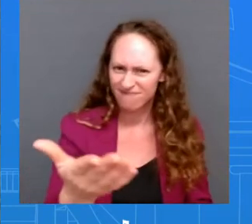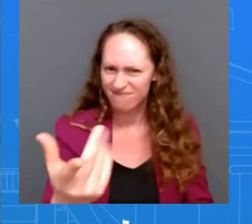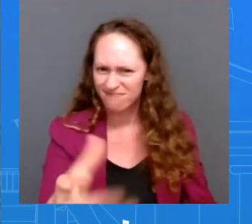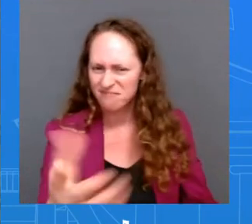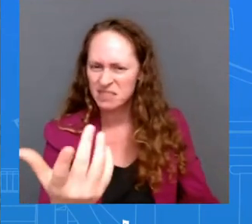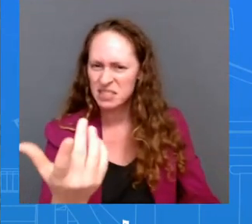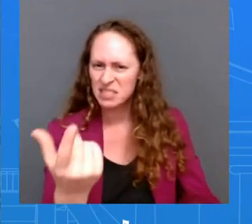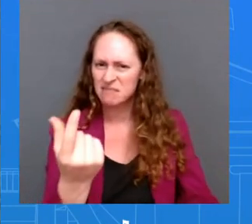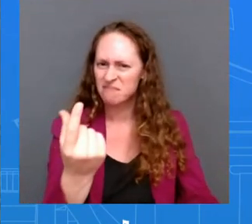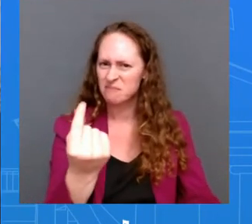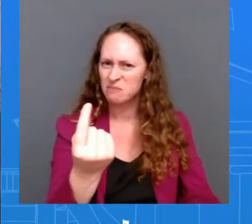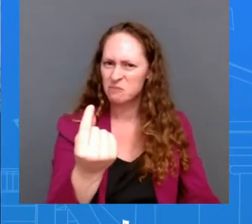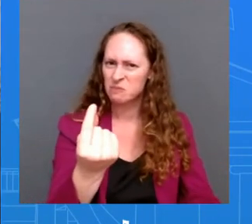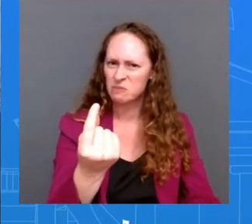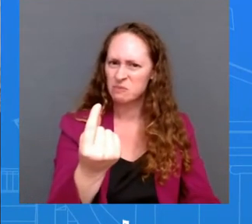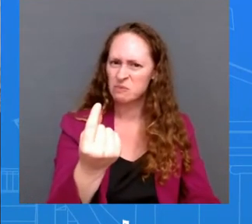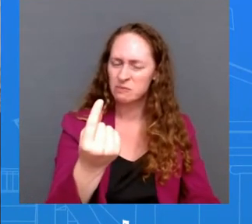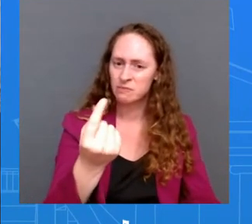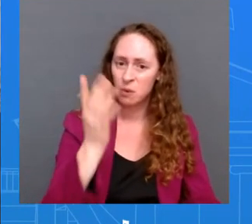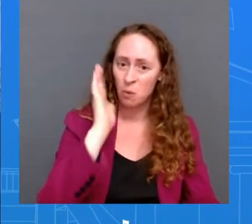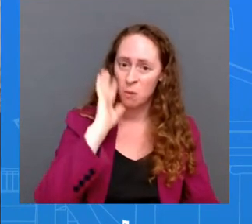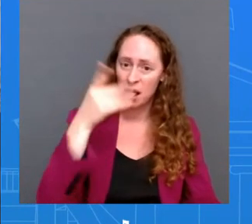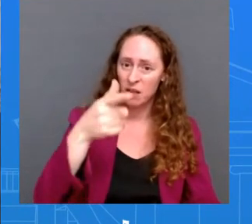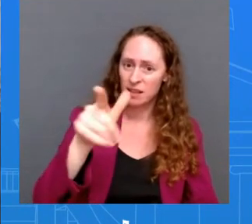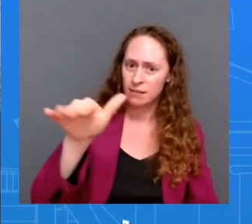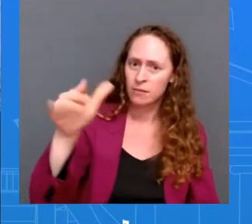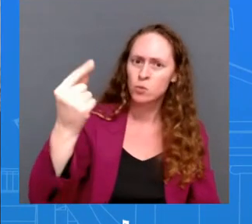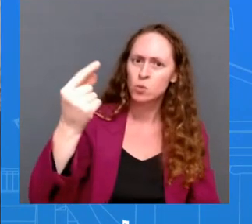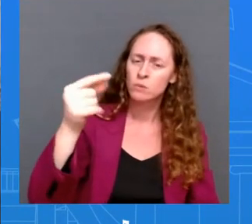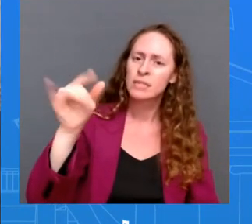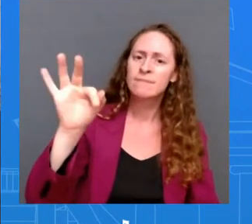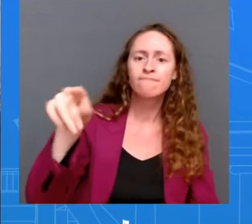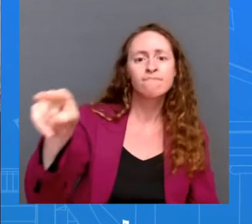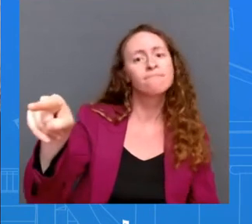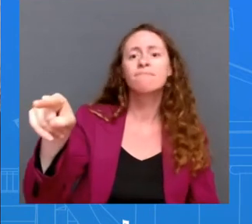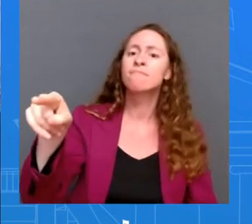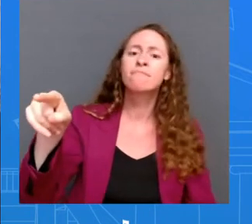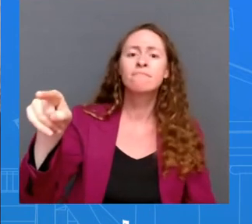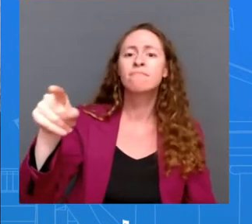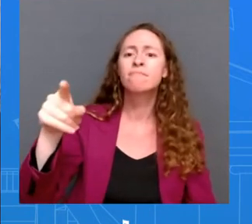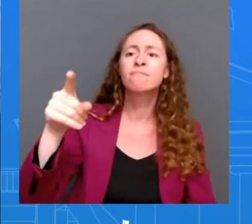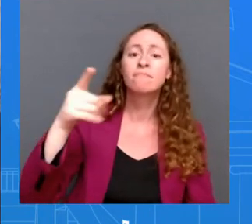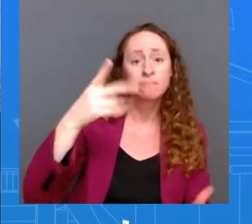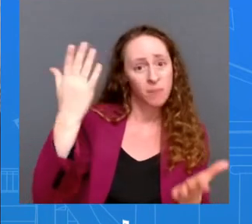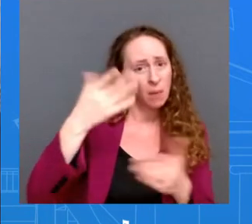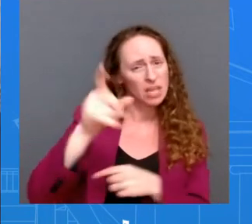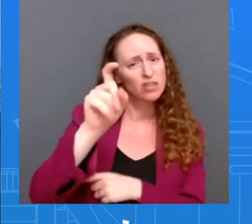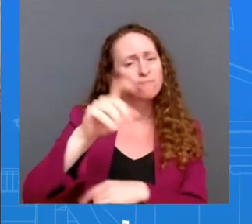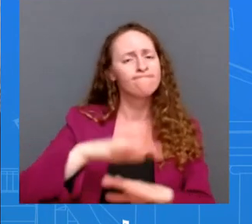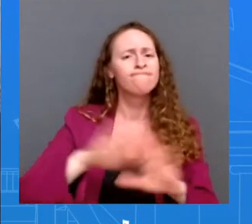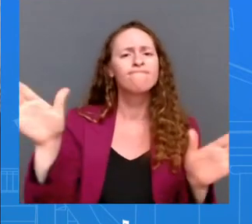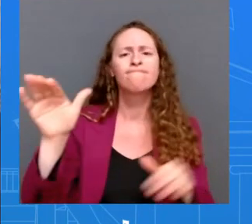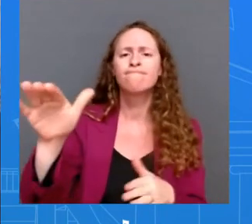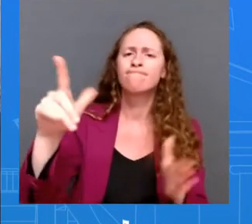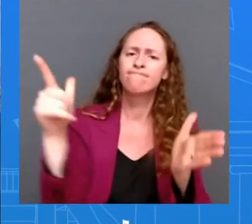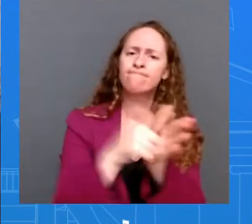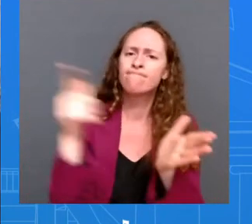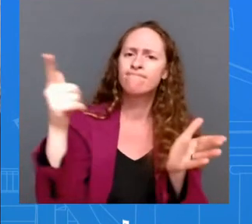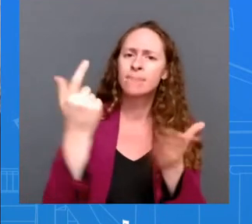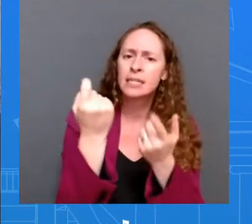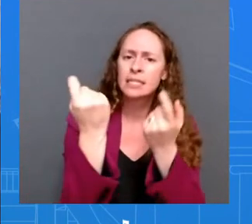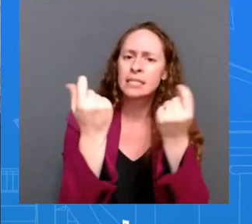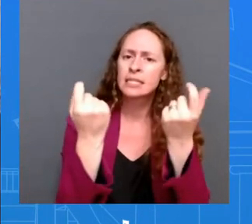And then just lastly, on Russia more broadly, can you speak at all to this newly declassified intelligence that